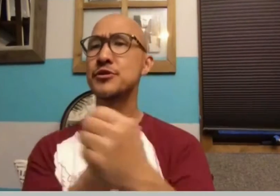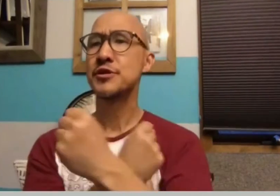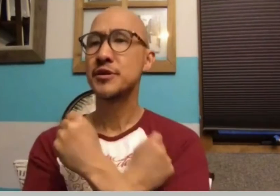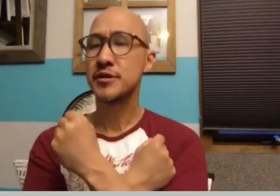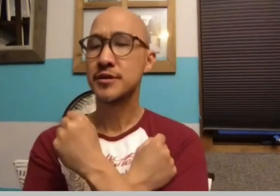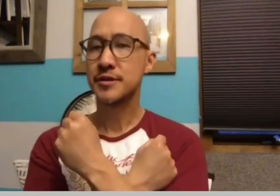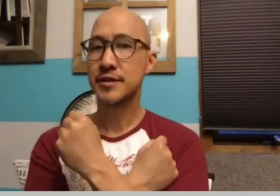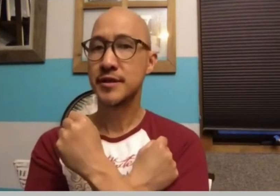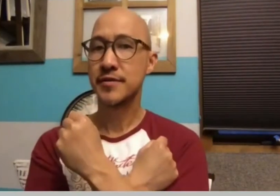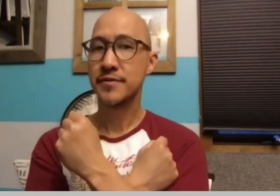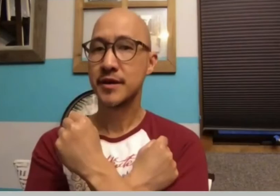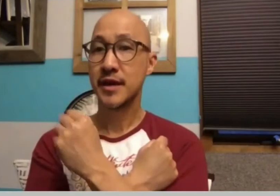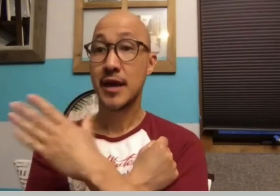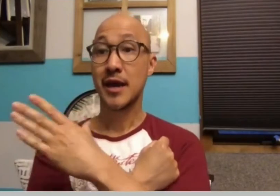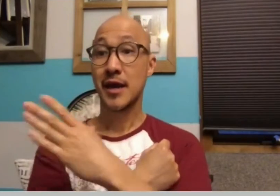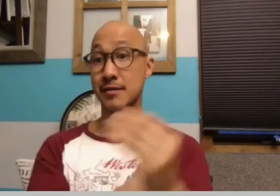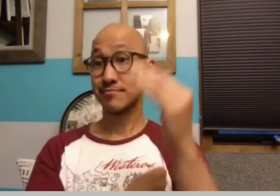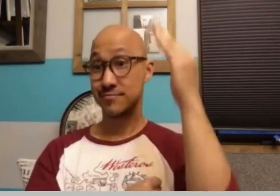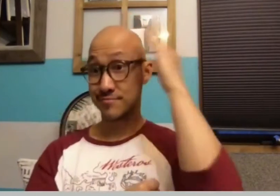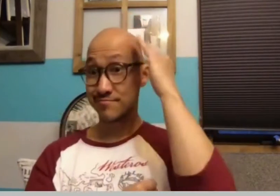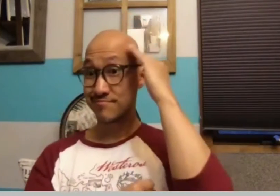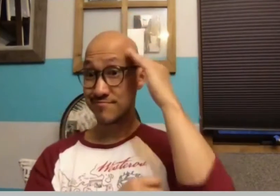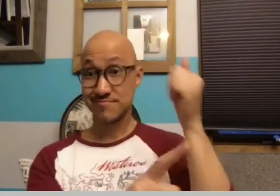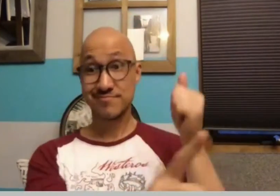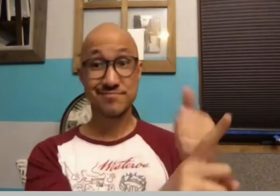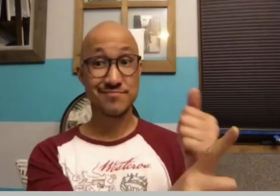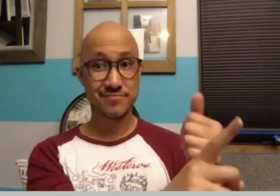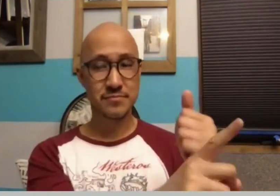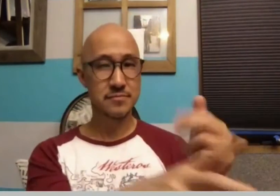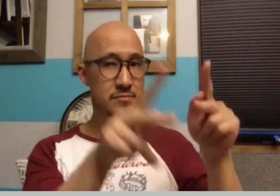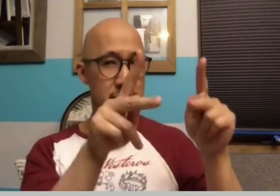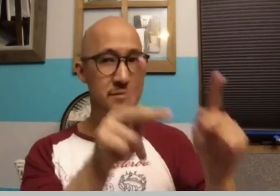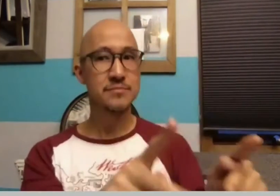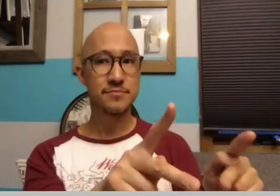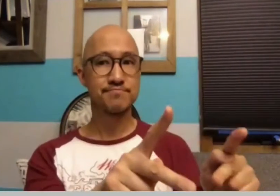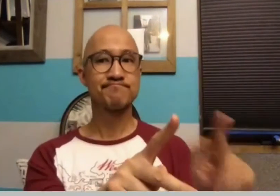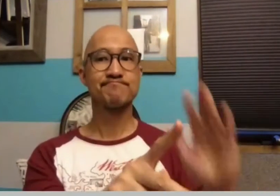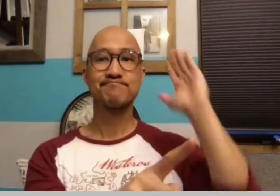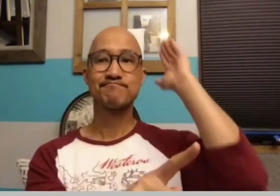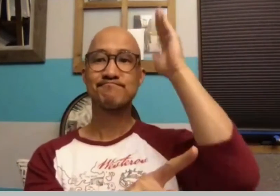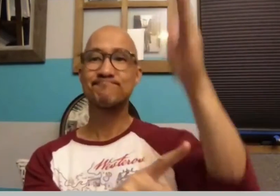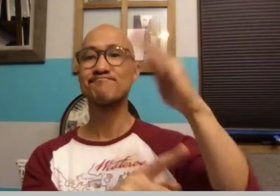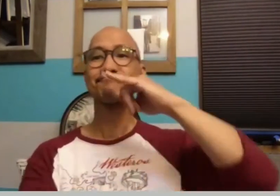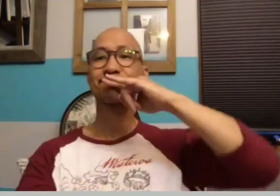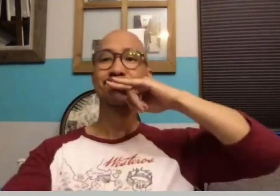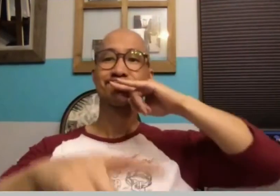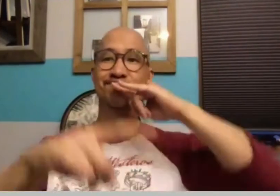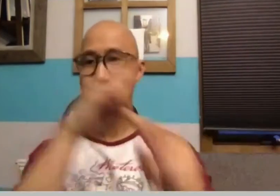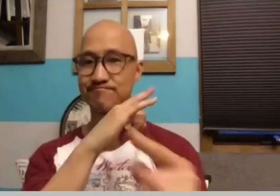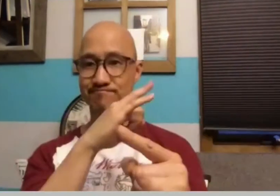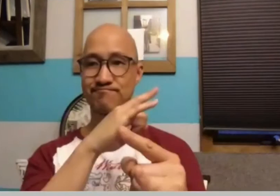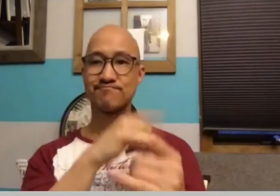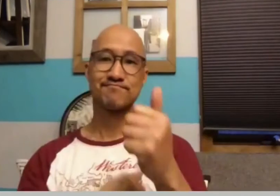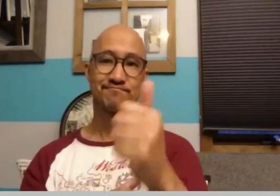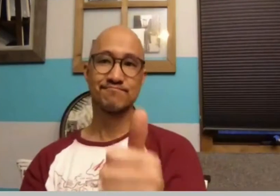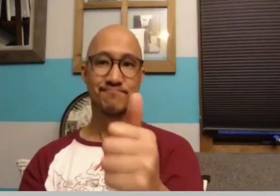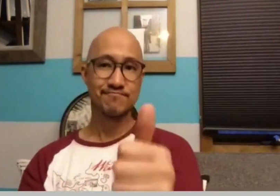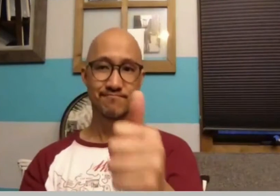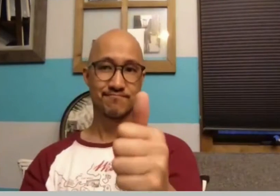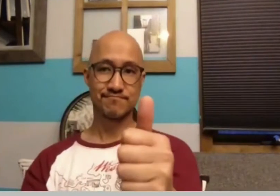frame you for a crime that's going to send you to prison for the rest of your life. But they just betray your trust in such a way that